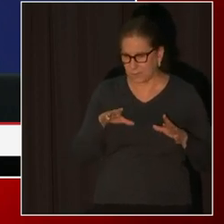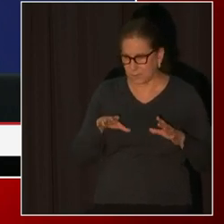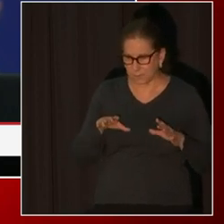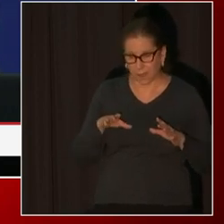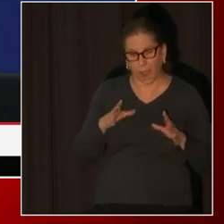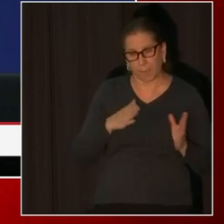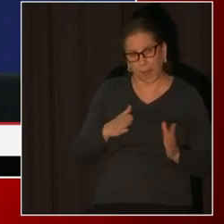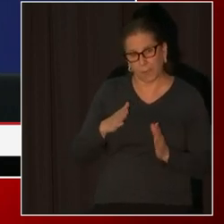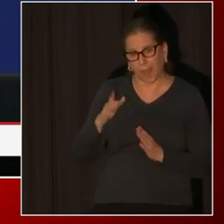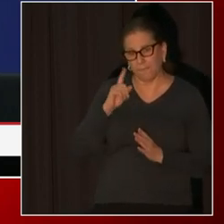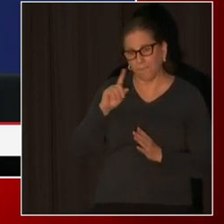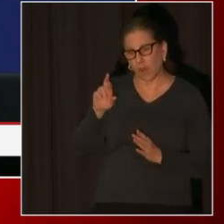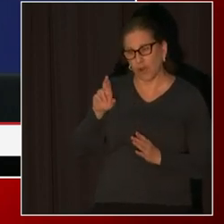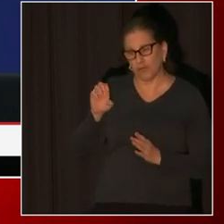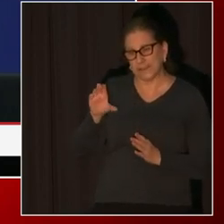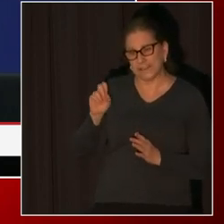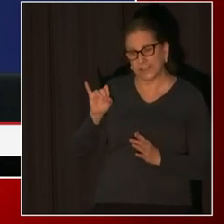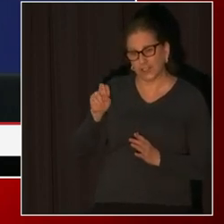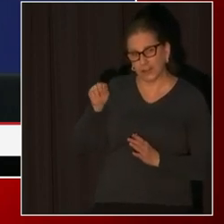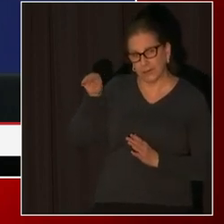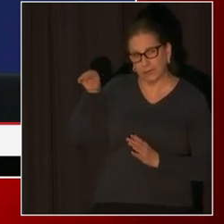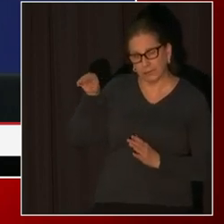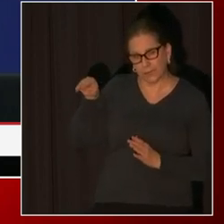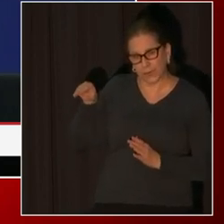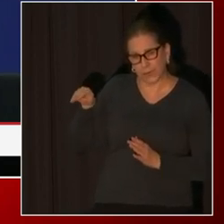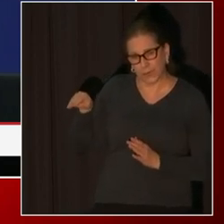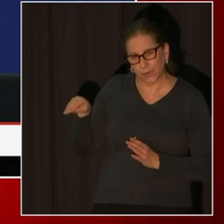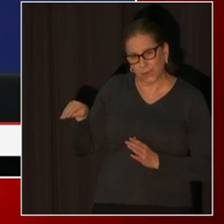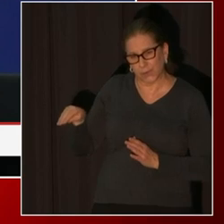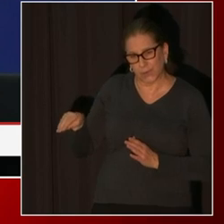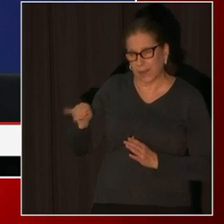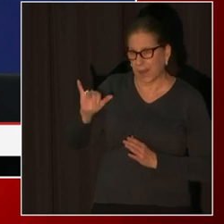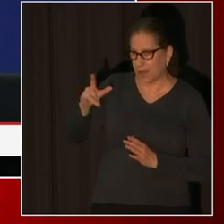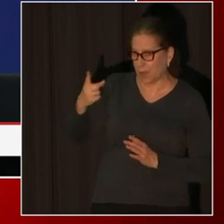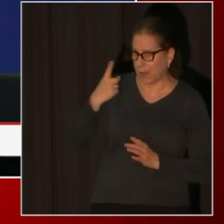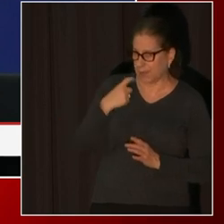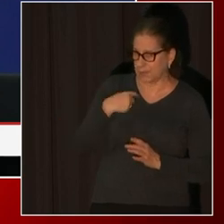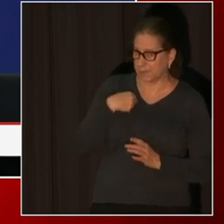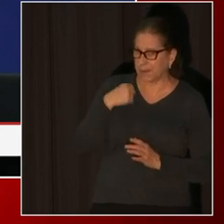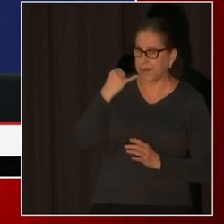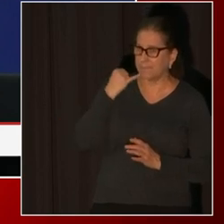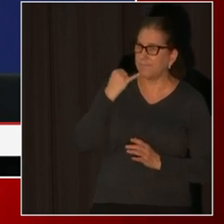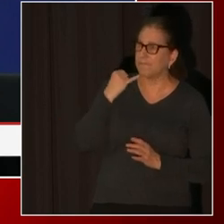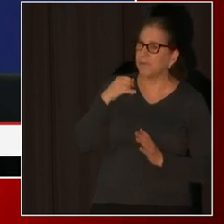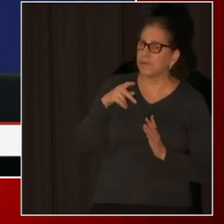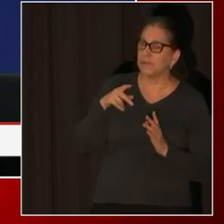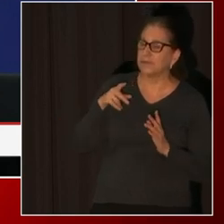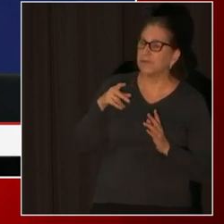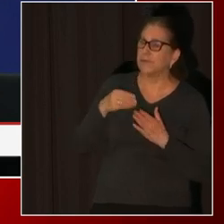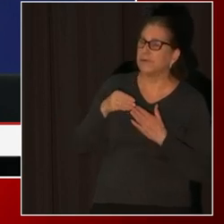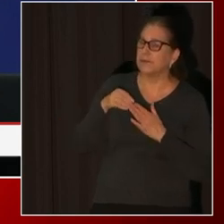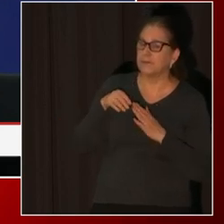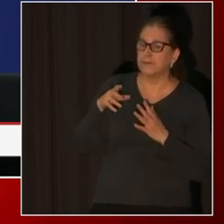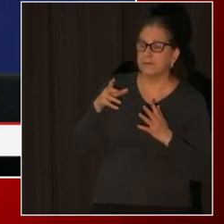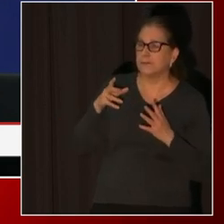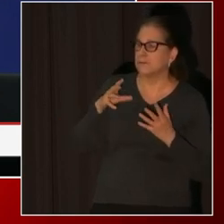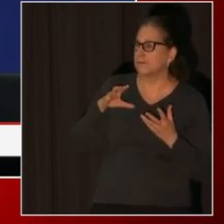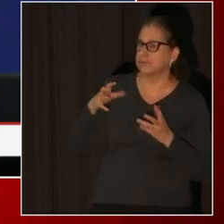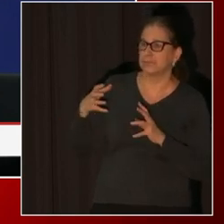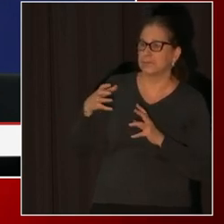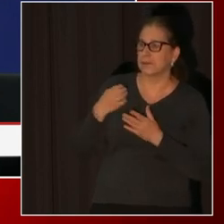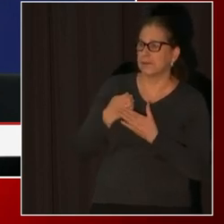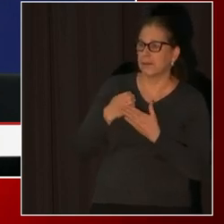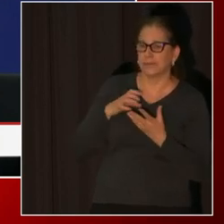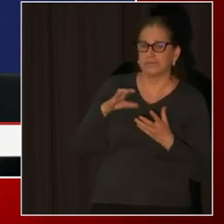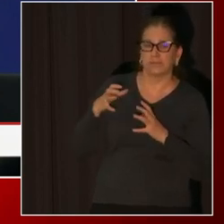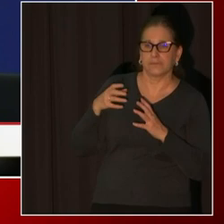resiliency for the very point you asked. What if it gets worse? How are you going to manage through it? And so I think we've had the CA